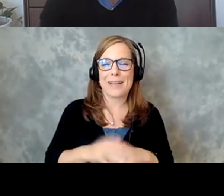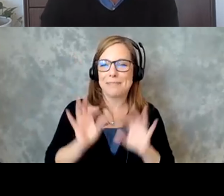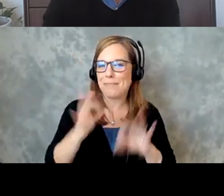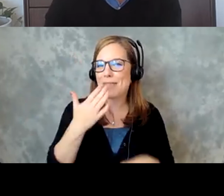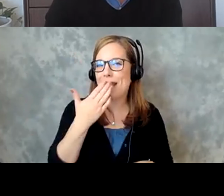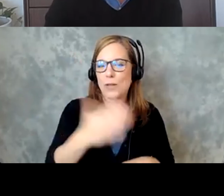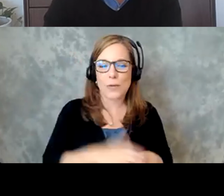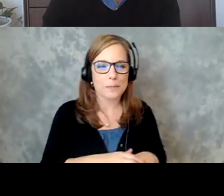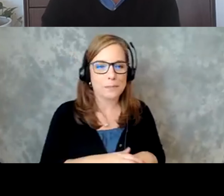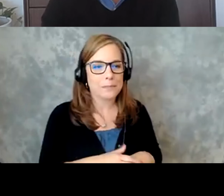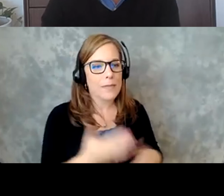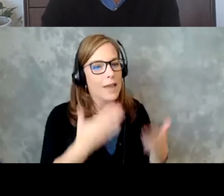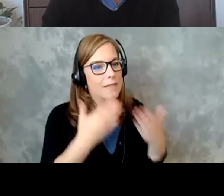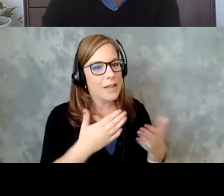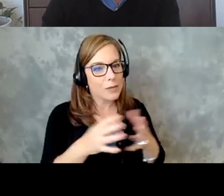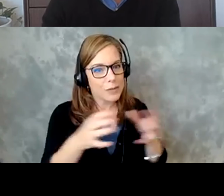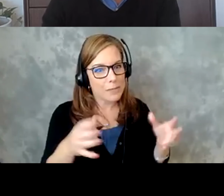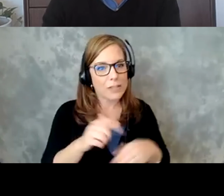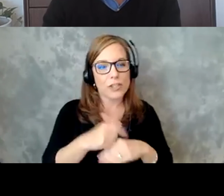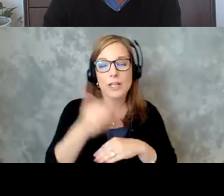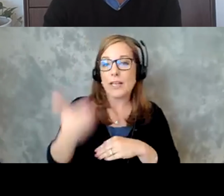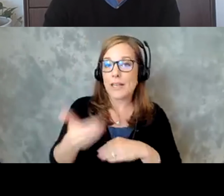Great, thanks so much. Next, we have Anwar.